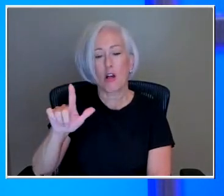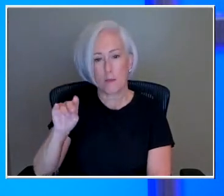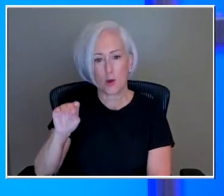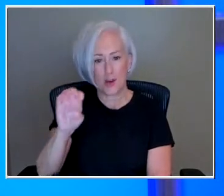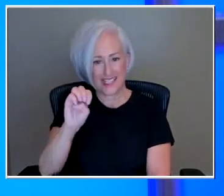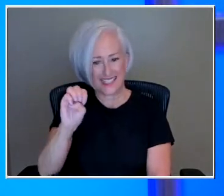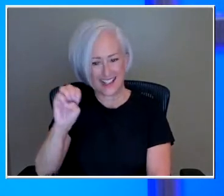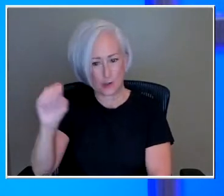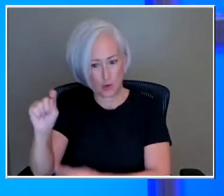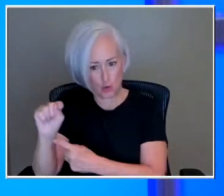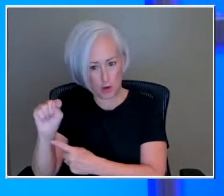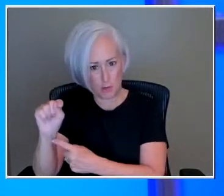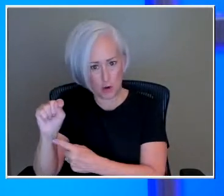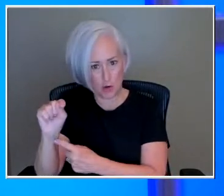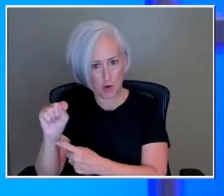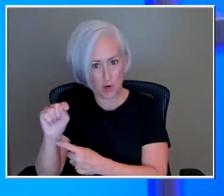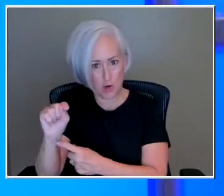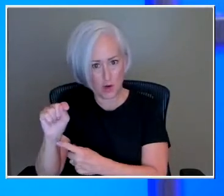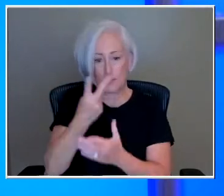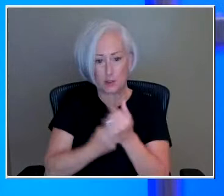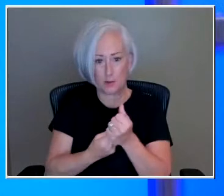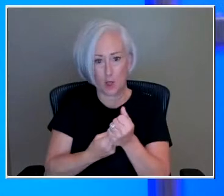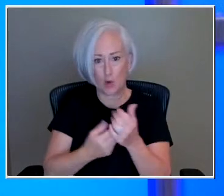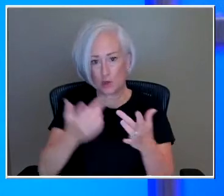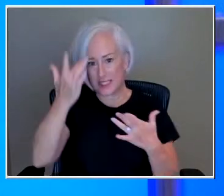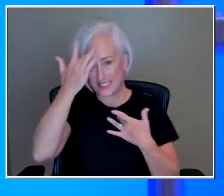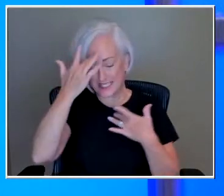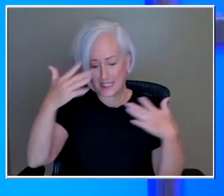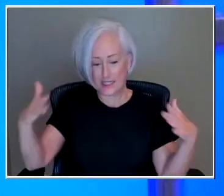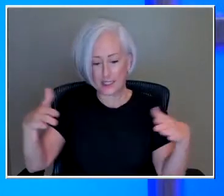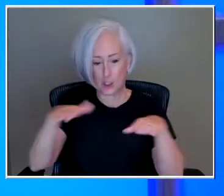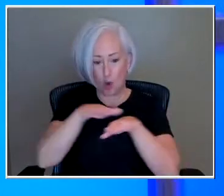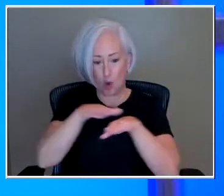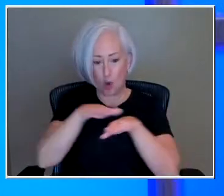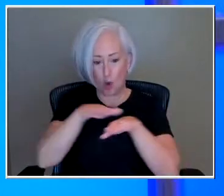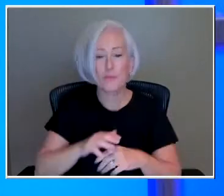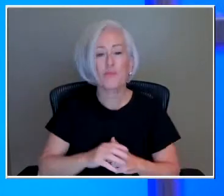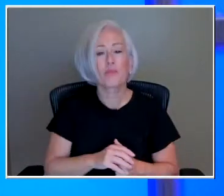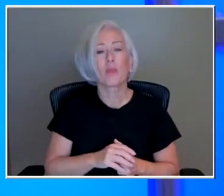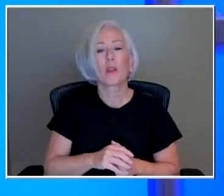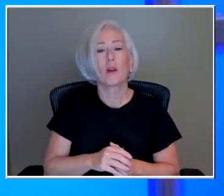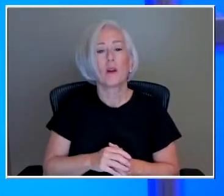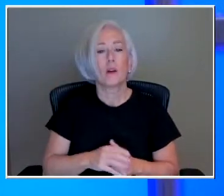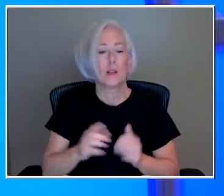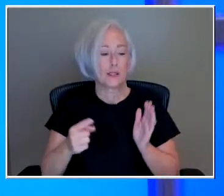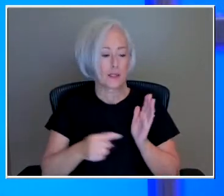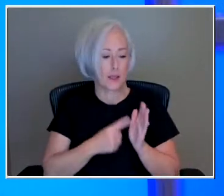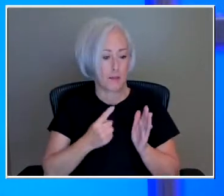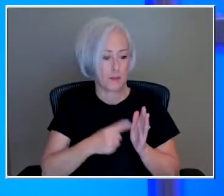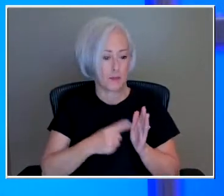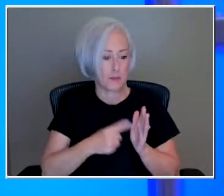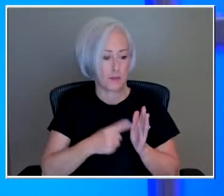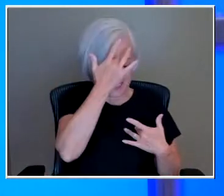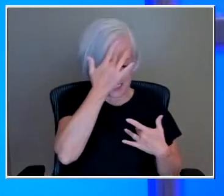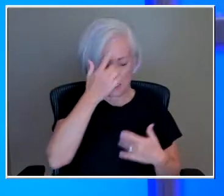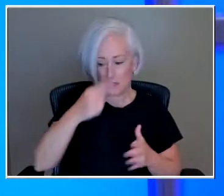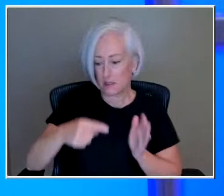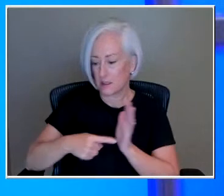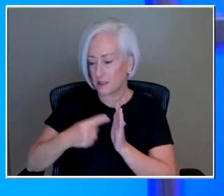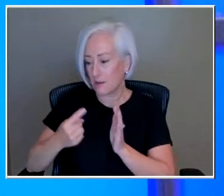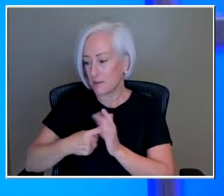overlap. Or be separate. Yeah, so some people have, one disease, some people have another, but some people have both, which is the case